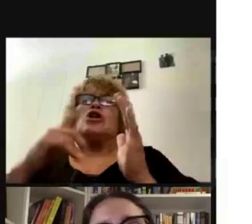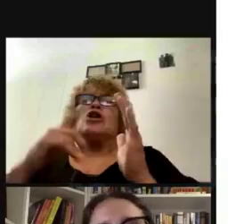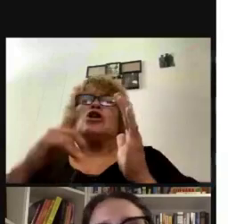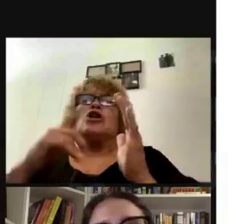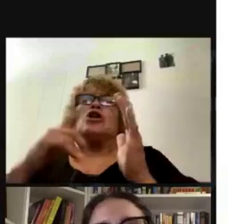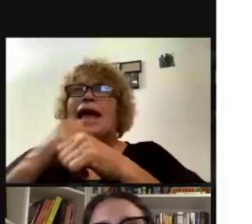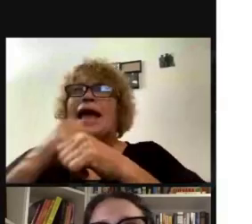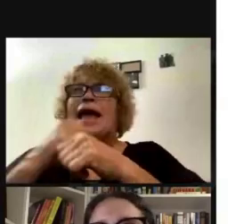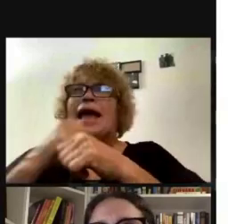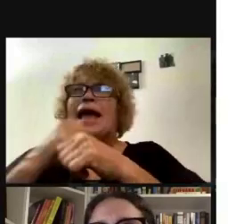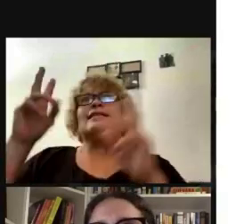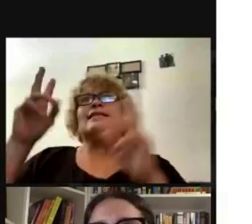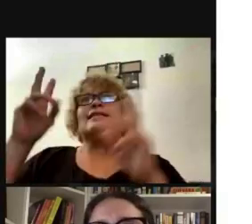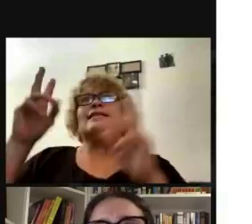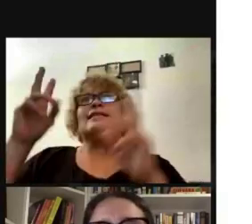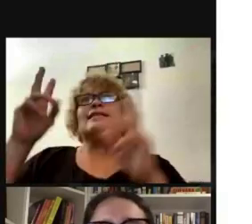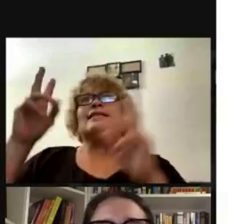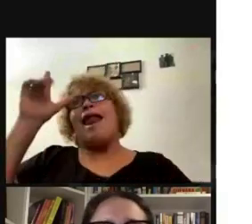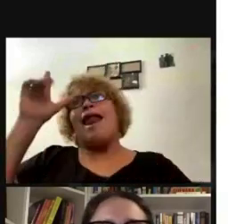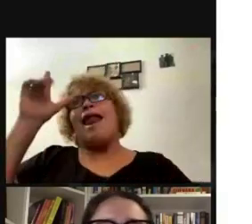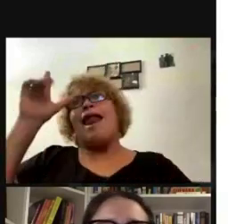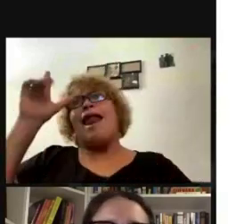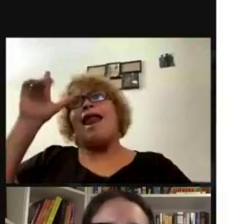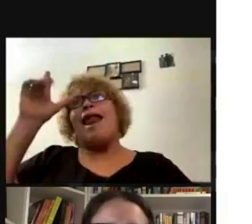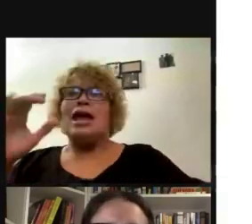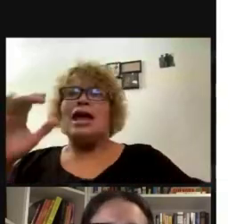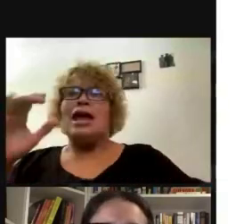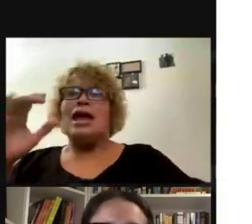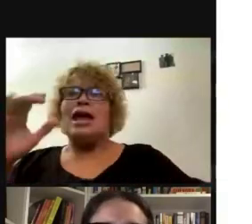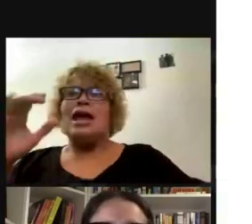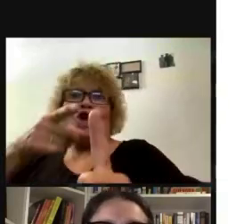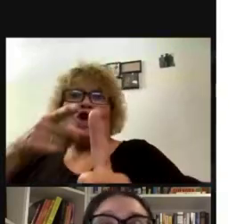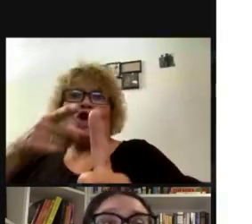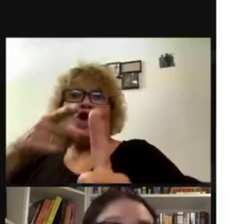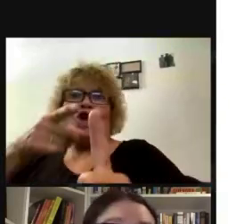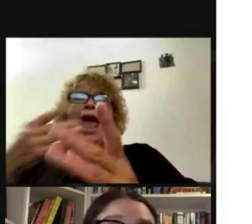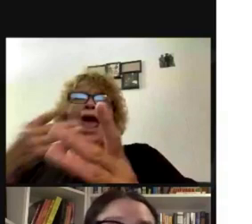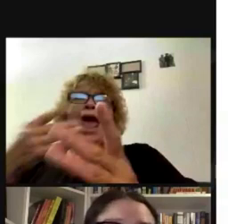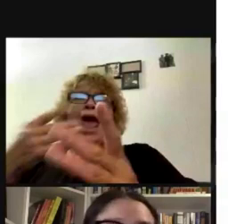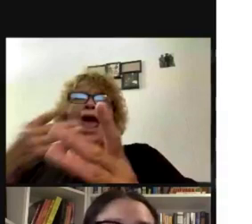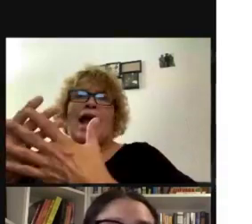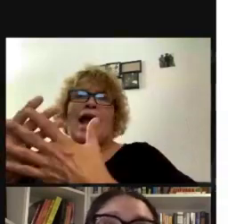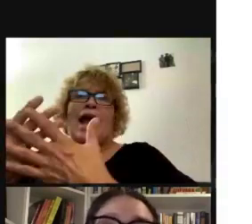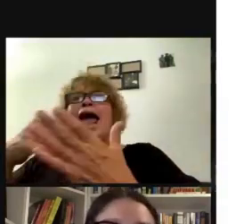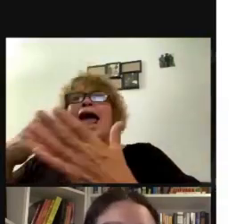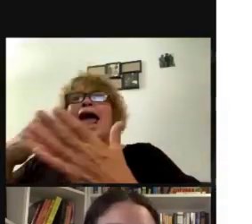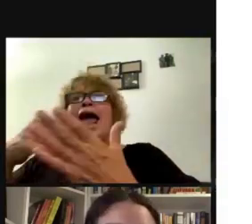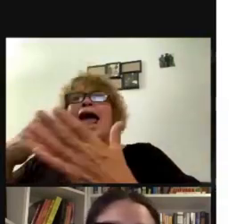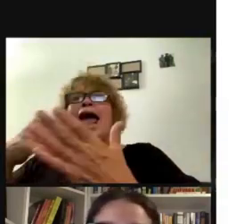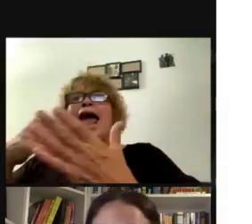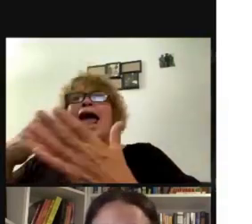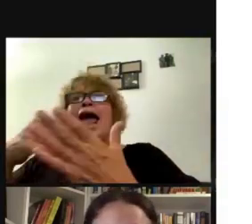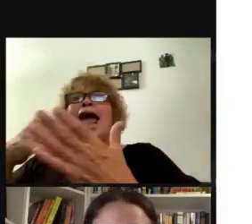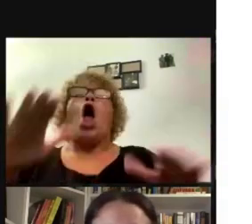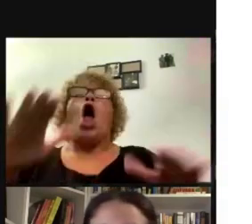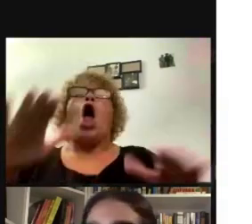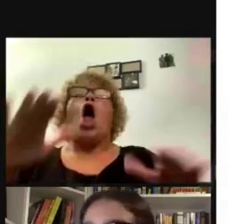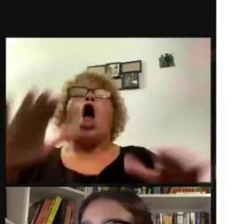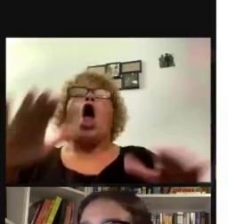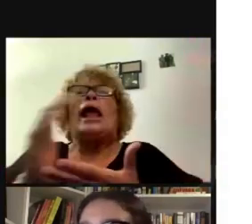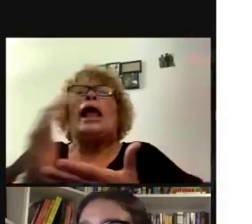this logic that was used to target and confine and sterilize low-income people, people of